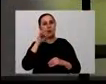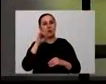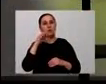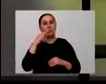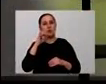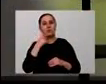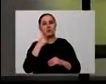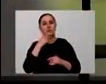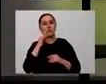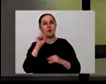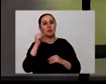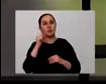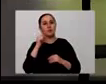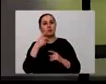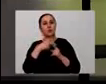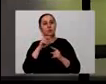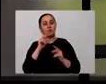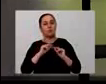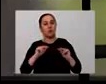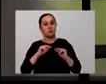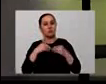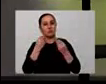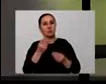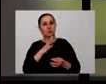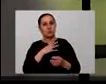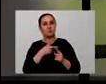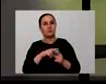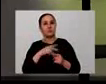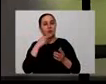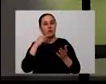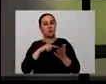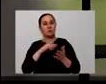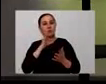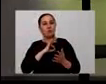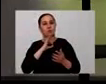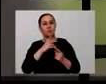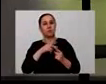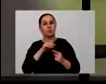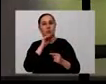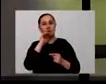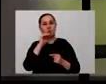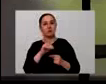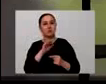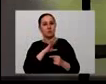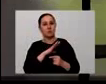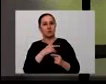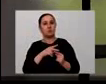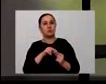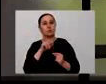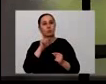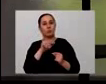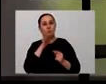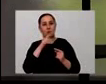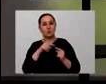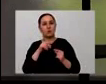fors tillari hamda adabiyotidan dars bera boshladi. Leningrad Dorul Fununning professori bo'ldi. Shu